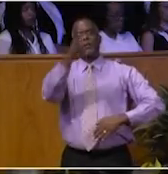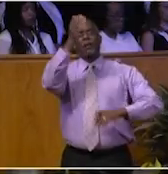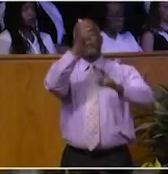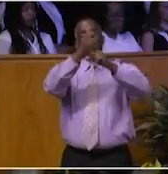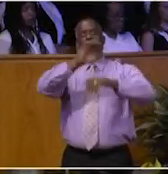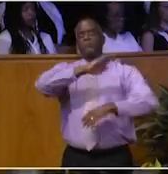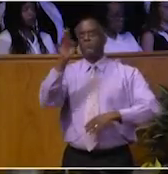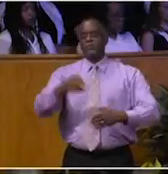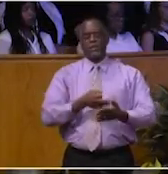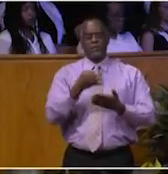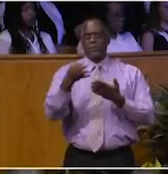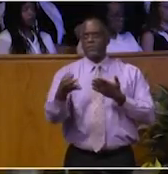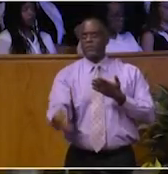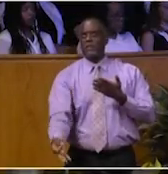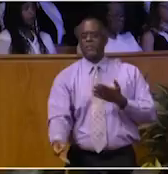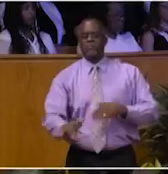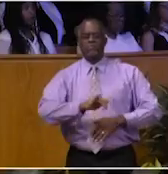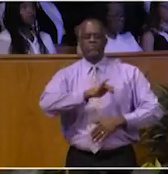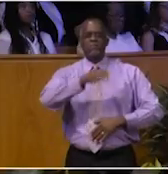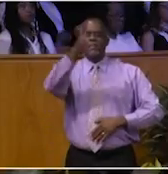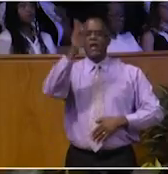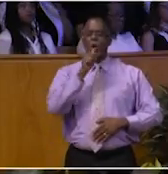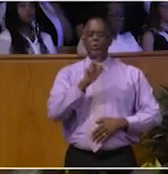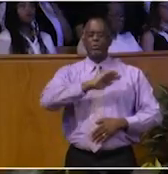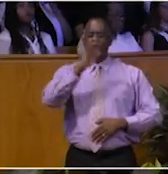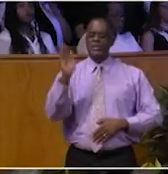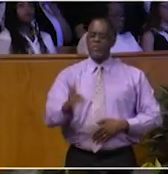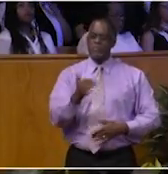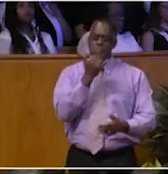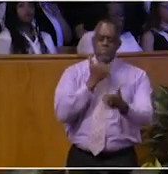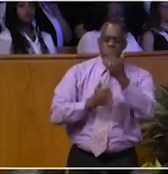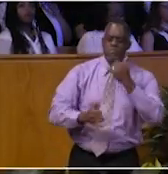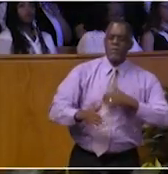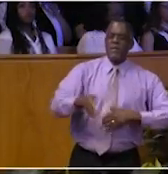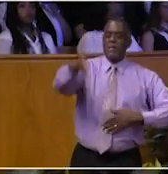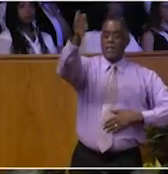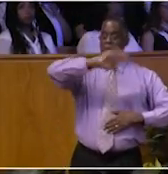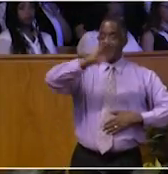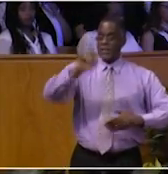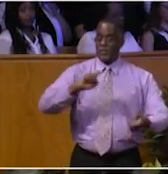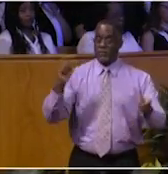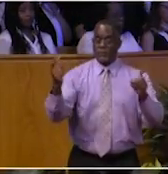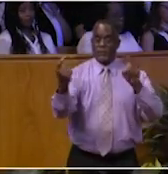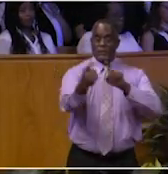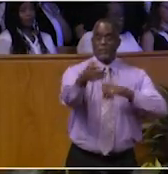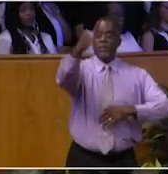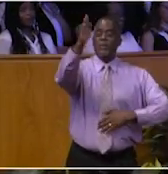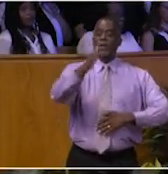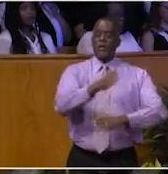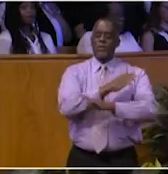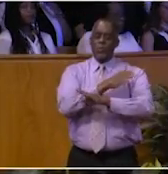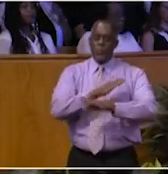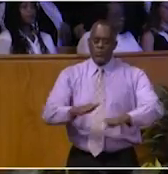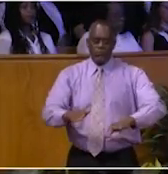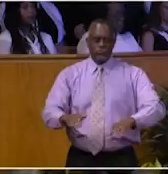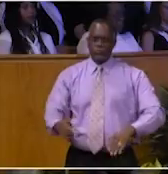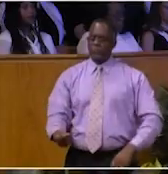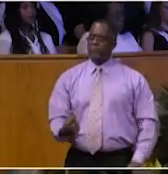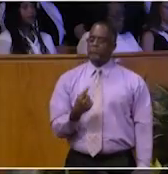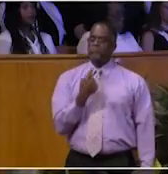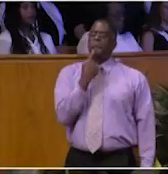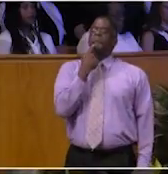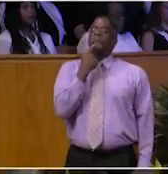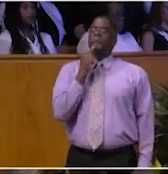God who will not falter, a God who does not change, and a God who will not disappoint.